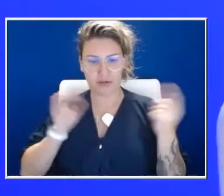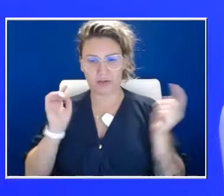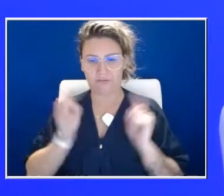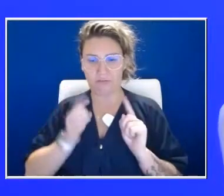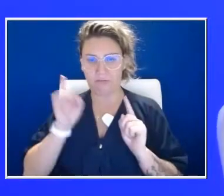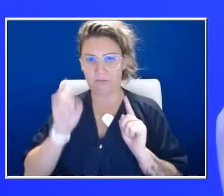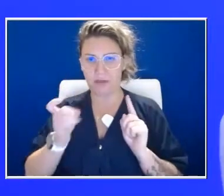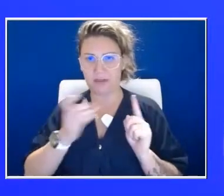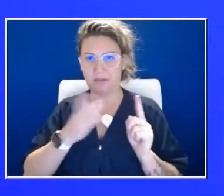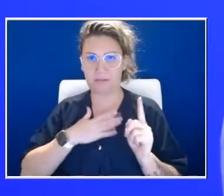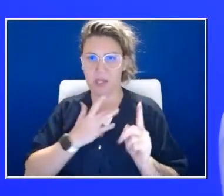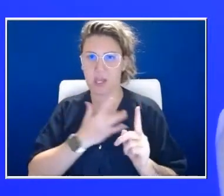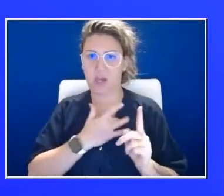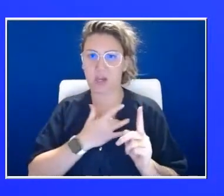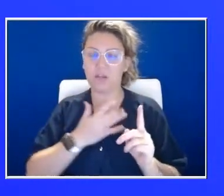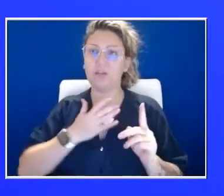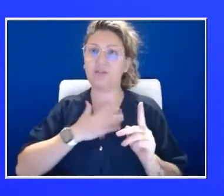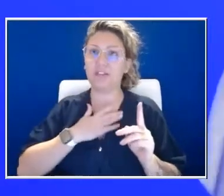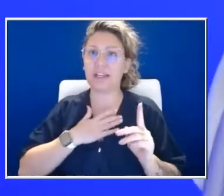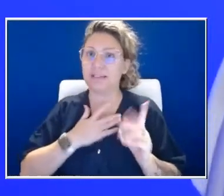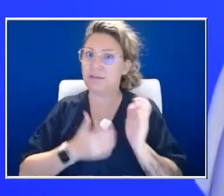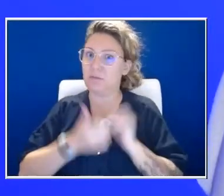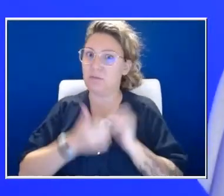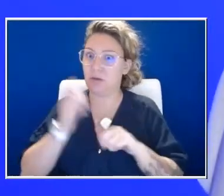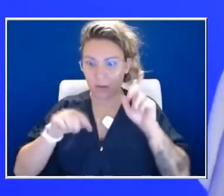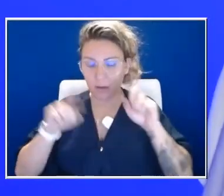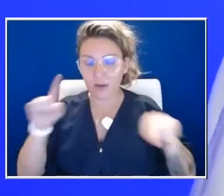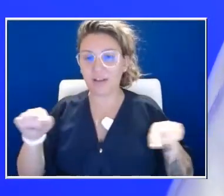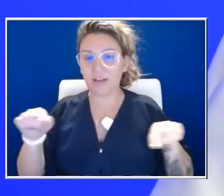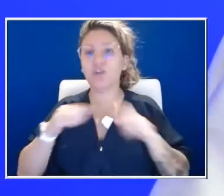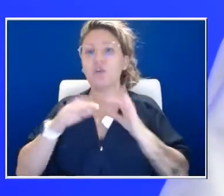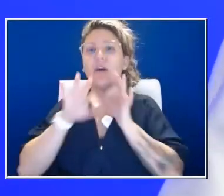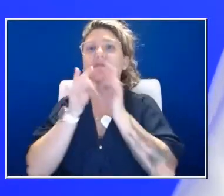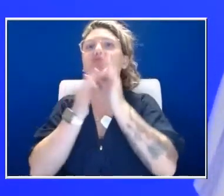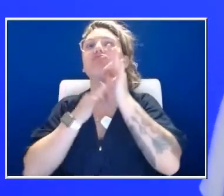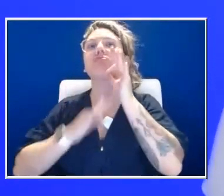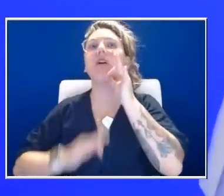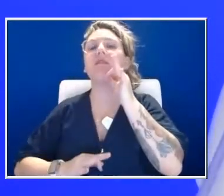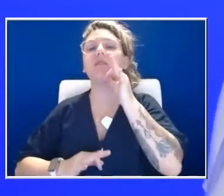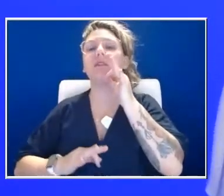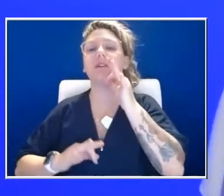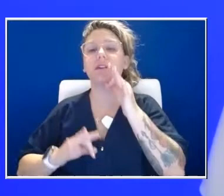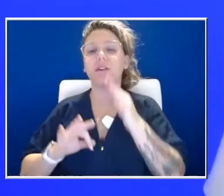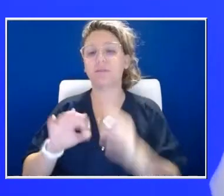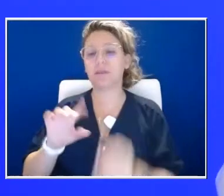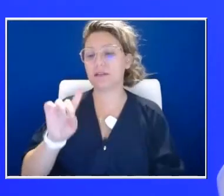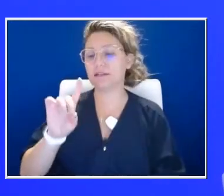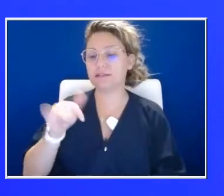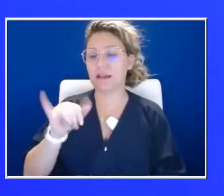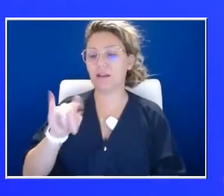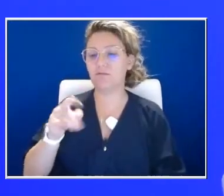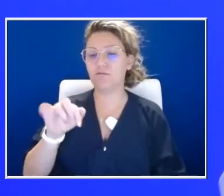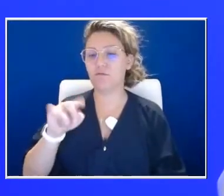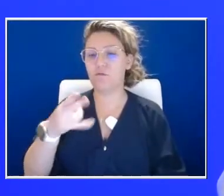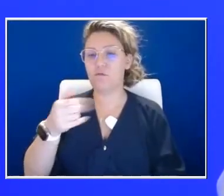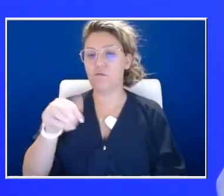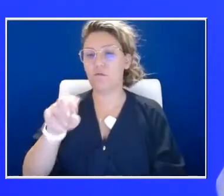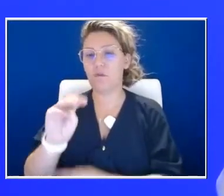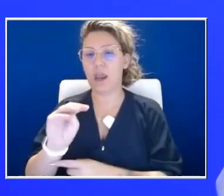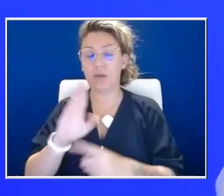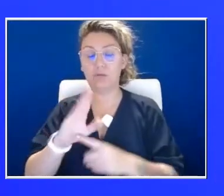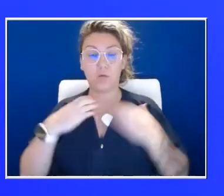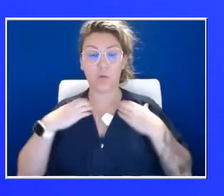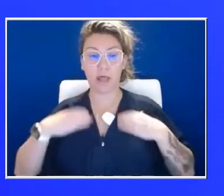probably the most dynamic place in the body. You've got your esophagus running down, you've got your diaphragm moving up and down, your lungs are moving every time, and the answer